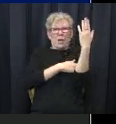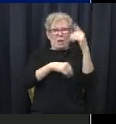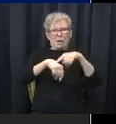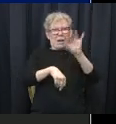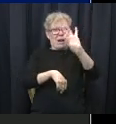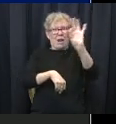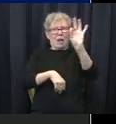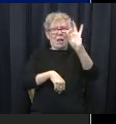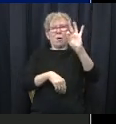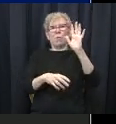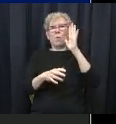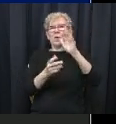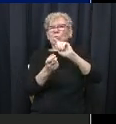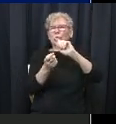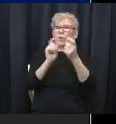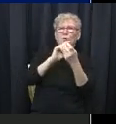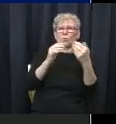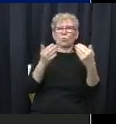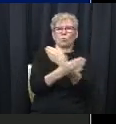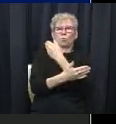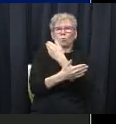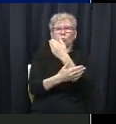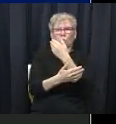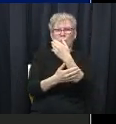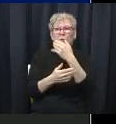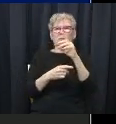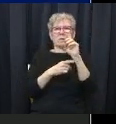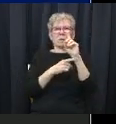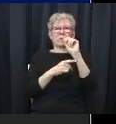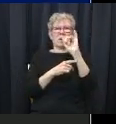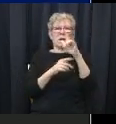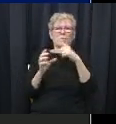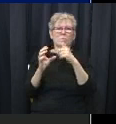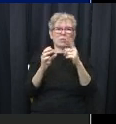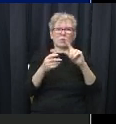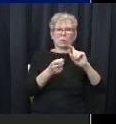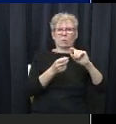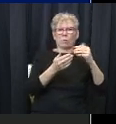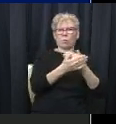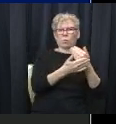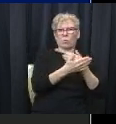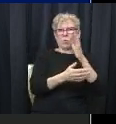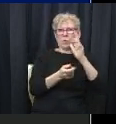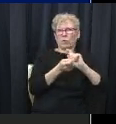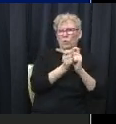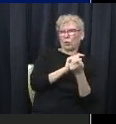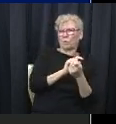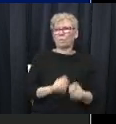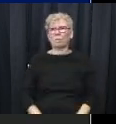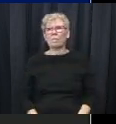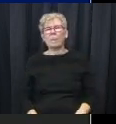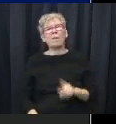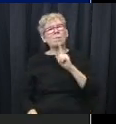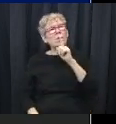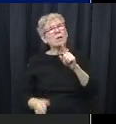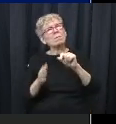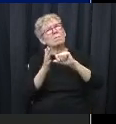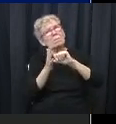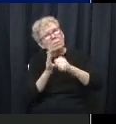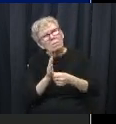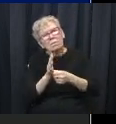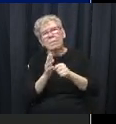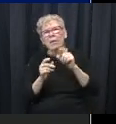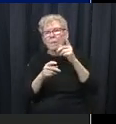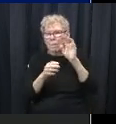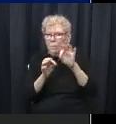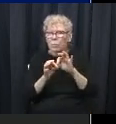mentioned, because caution is still a priority, counties in yellow that have a 5-star business, and these are